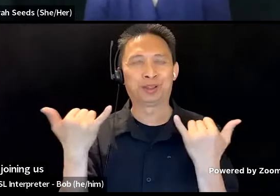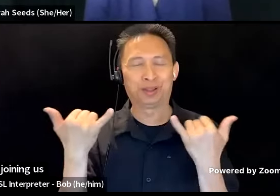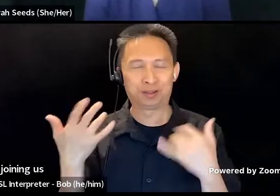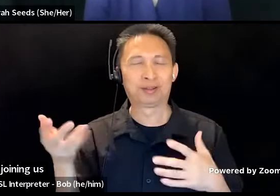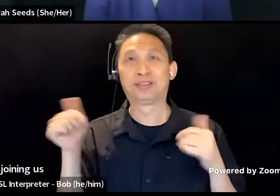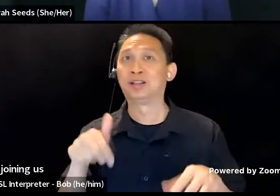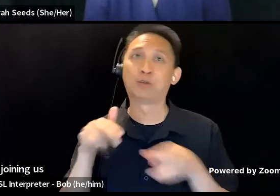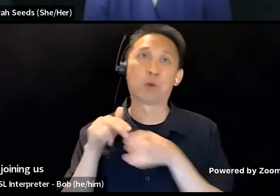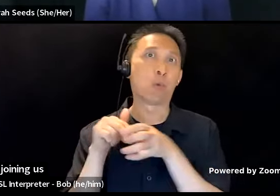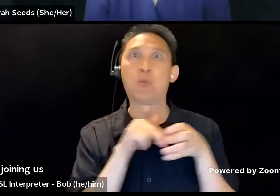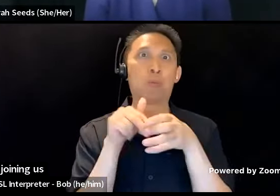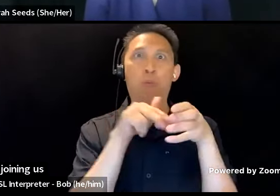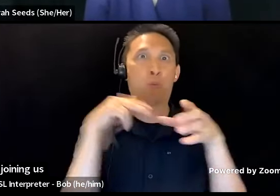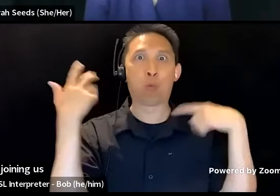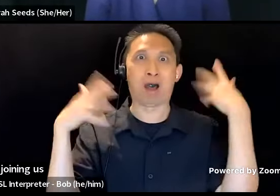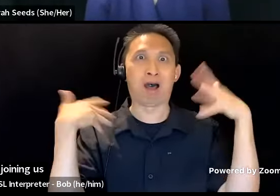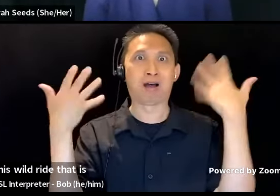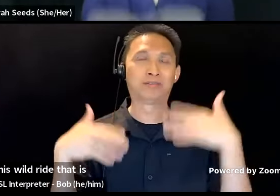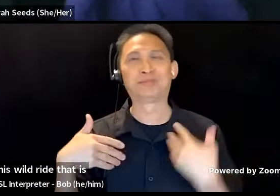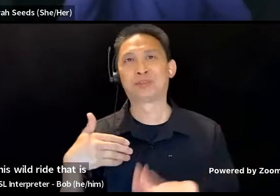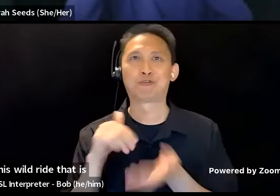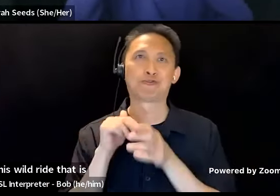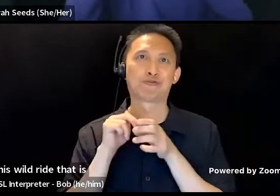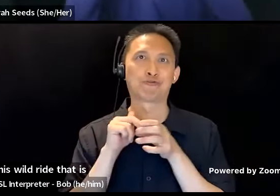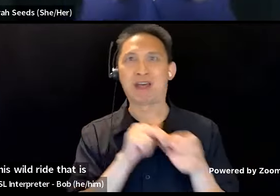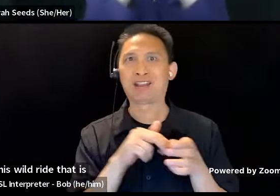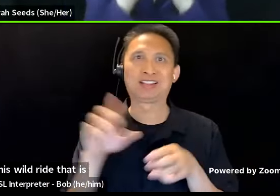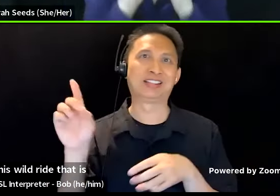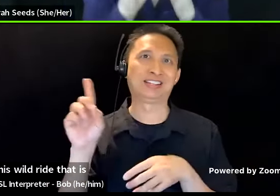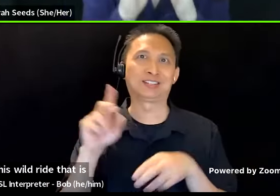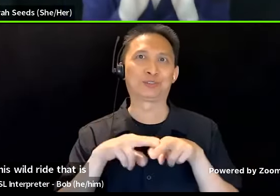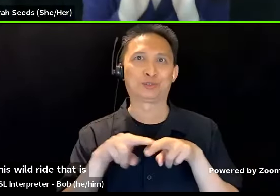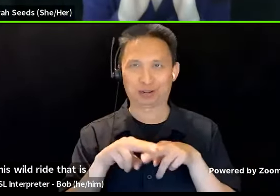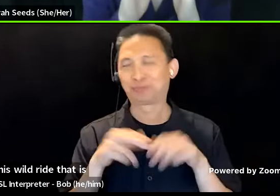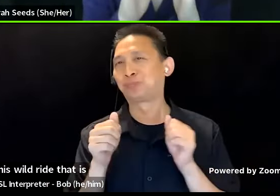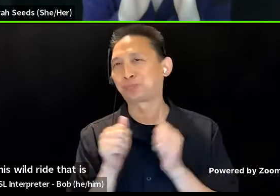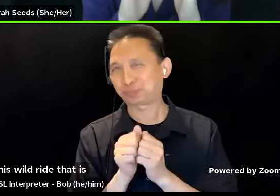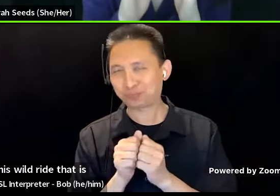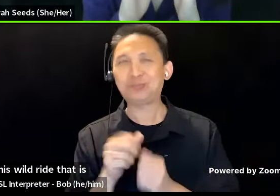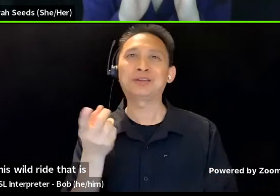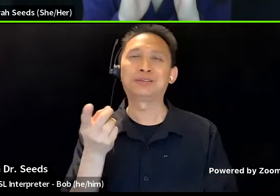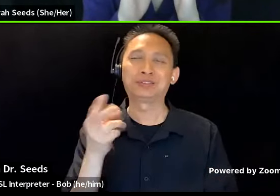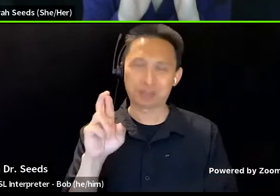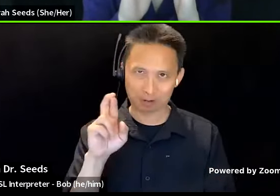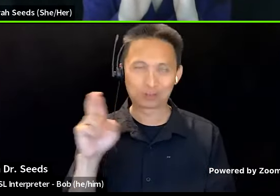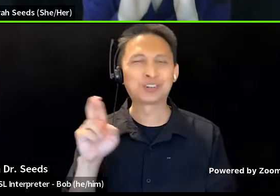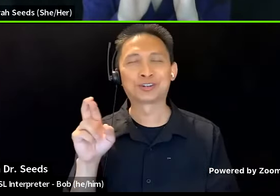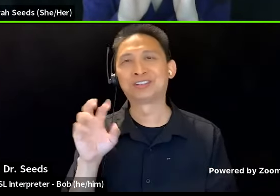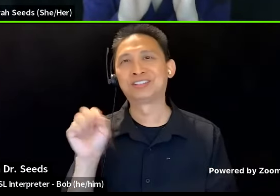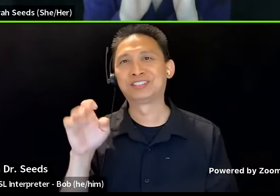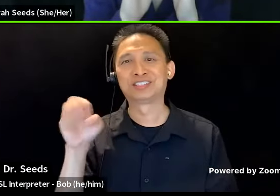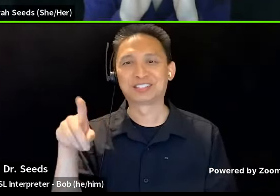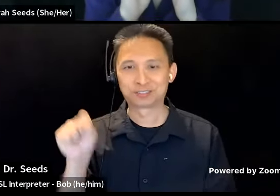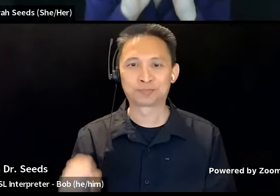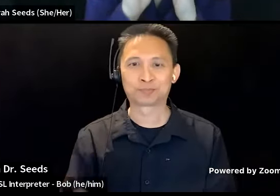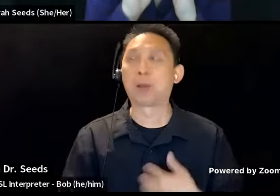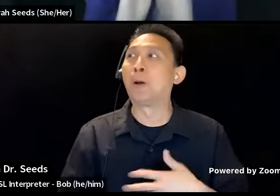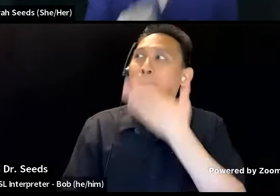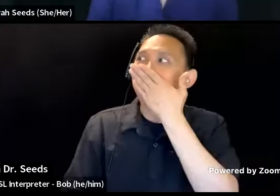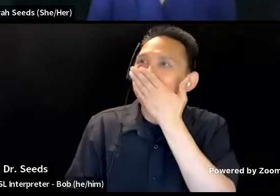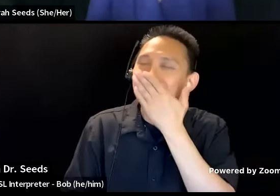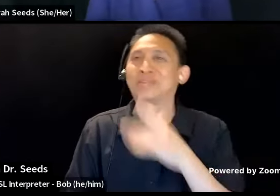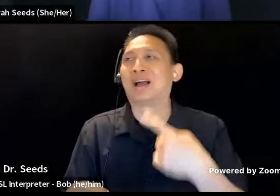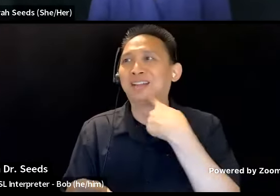the D with Sarah, Dr. Seeds. Let me say that again. It's branding. I did that on purpose. Just FYI, I did it on